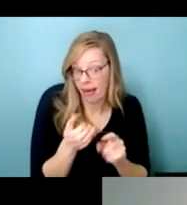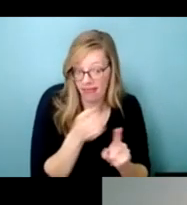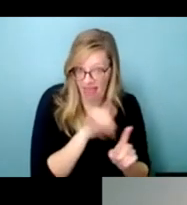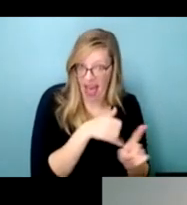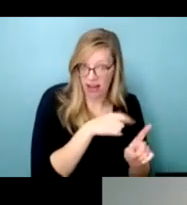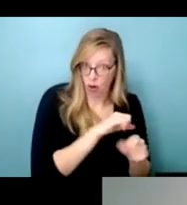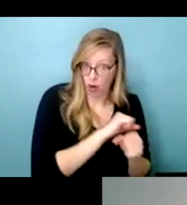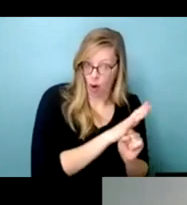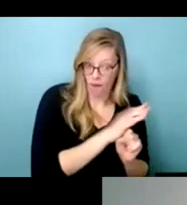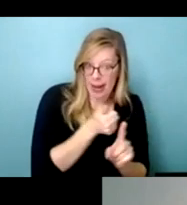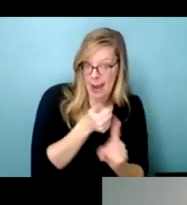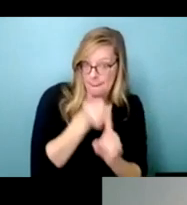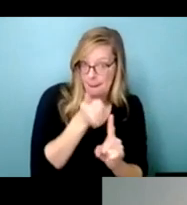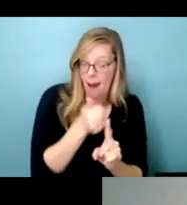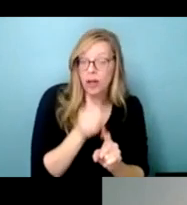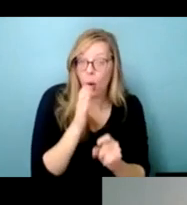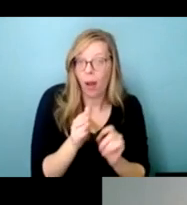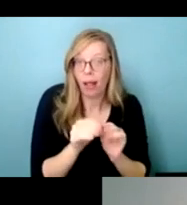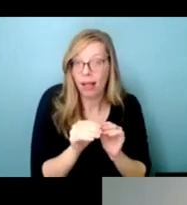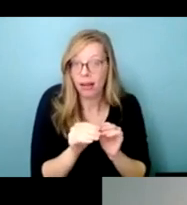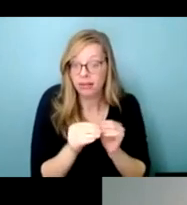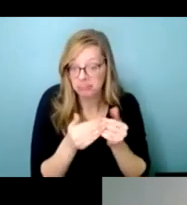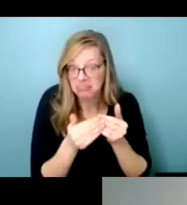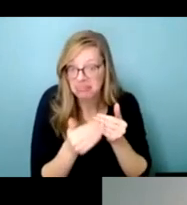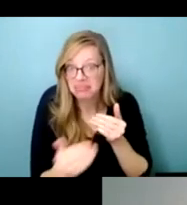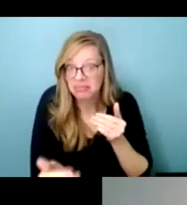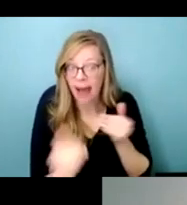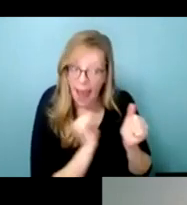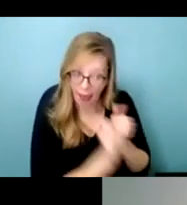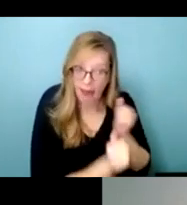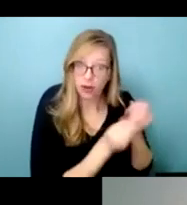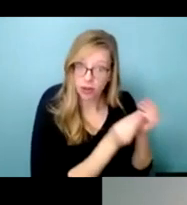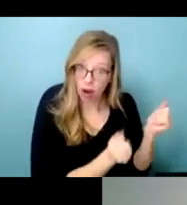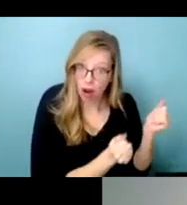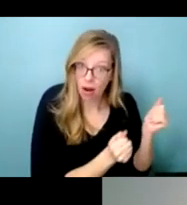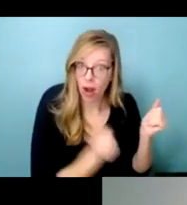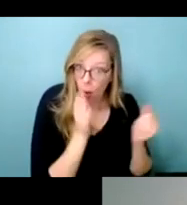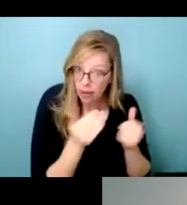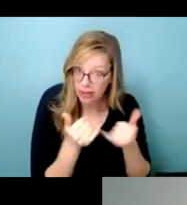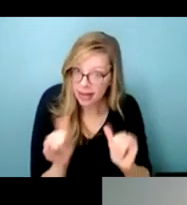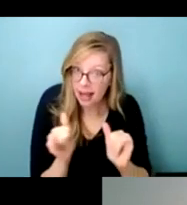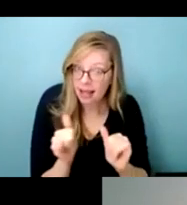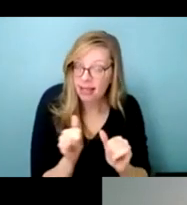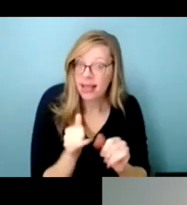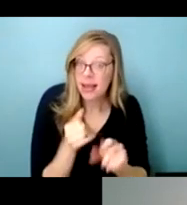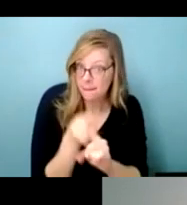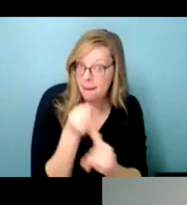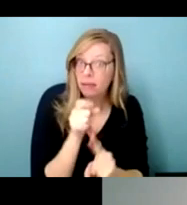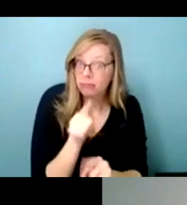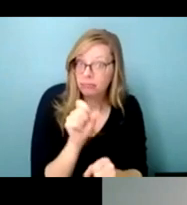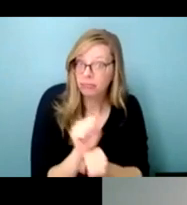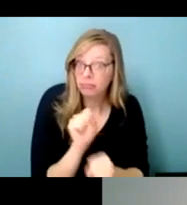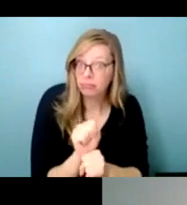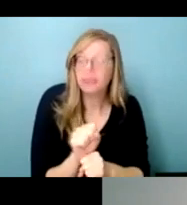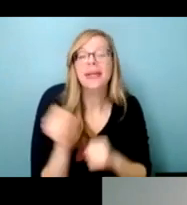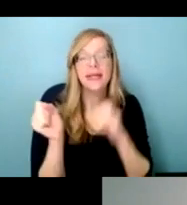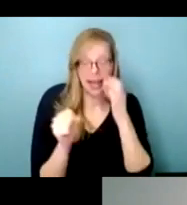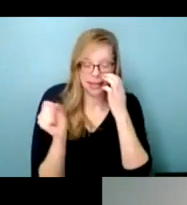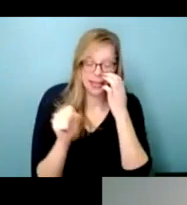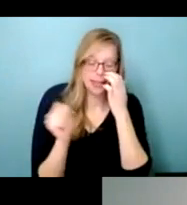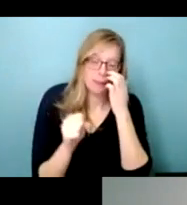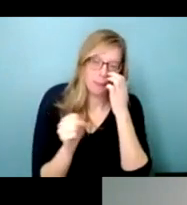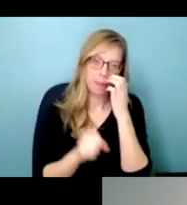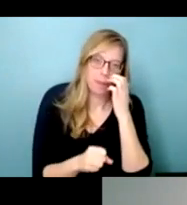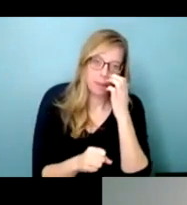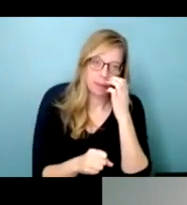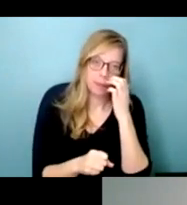offer your services post-pandemic? Most definitely, yes. So COVID, obviously, I